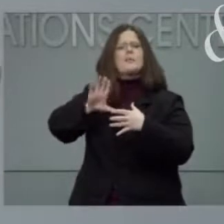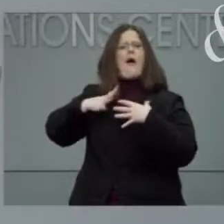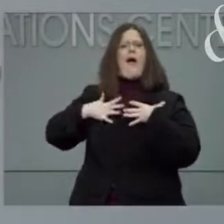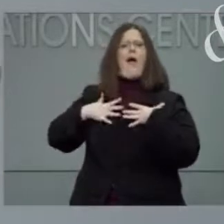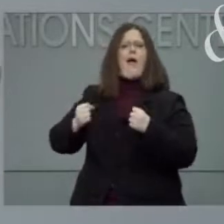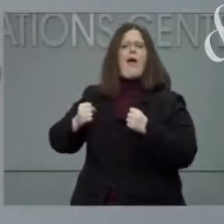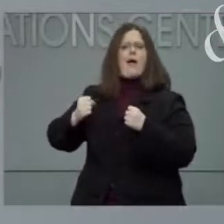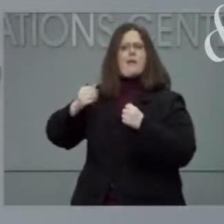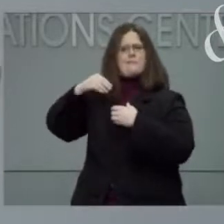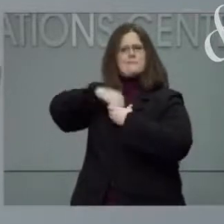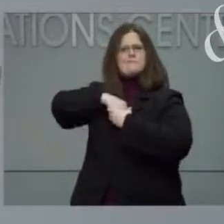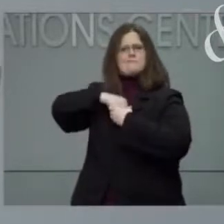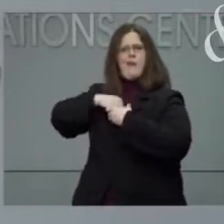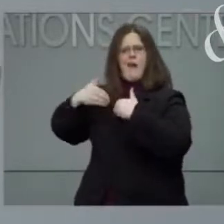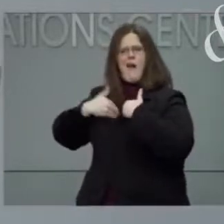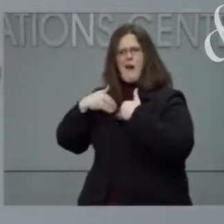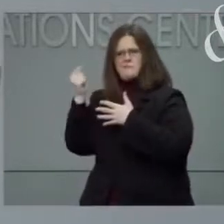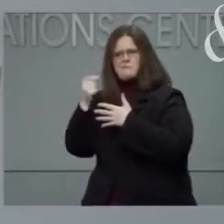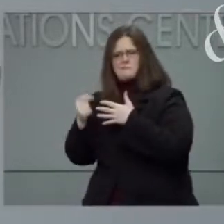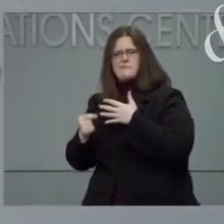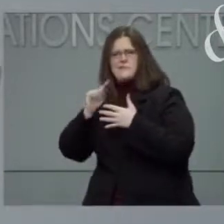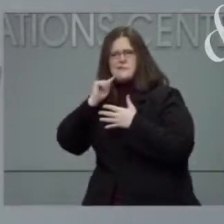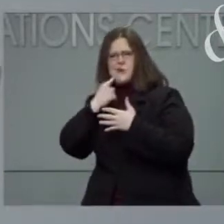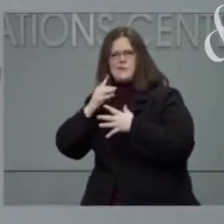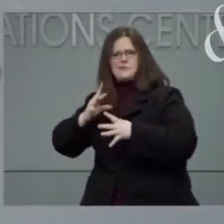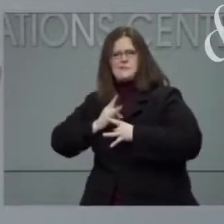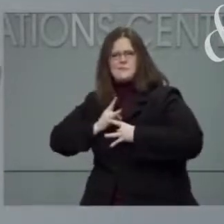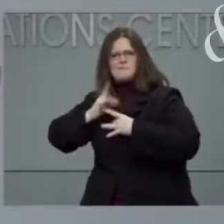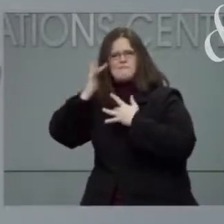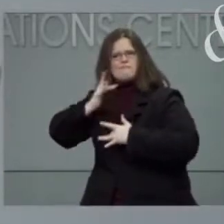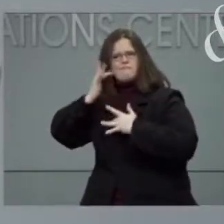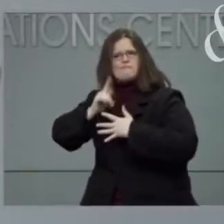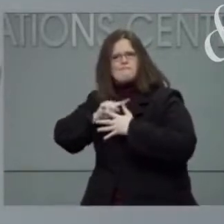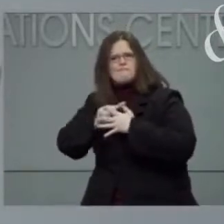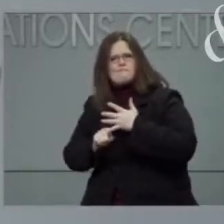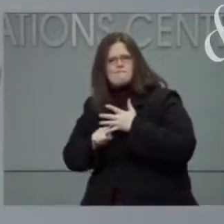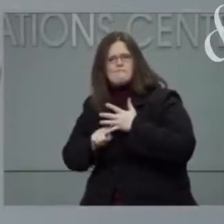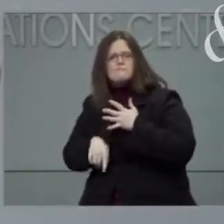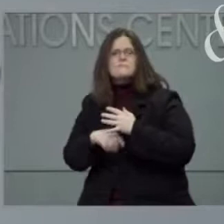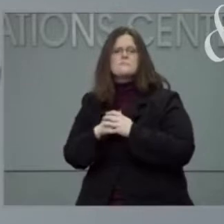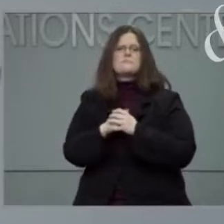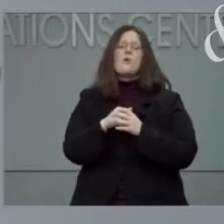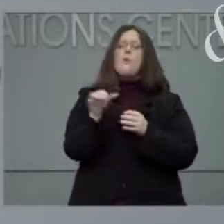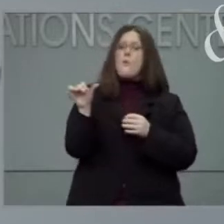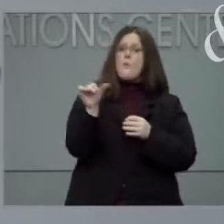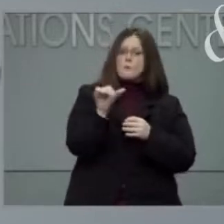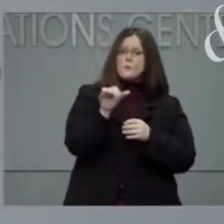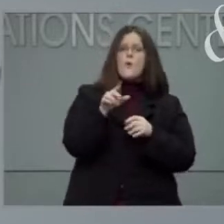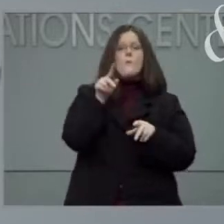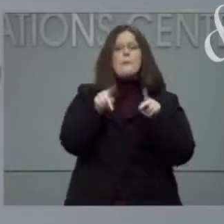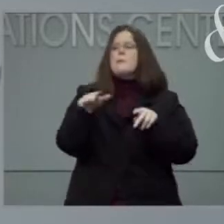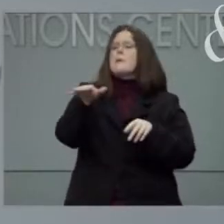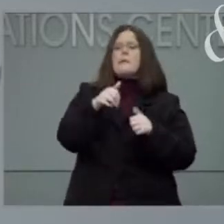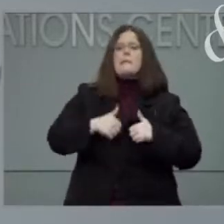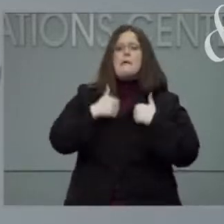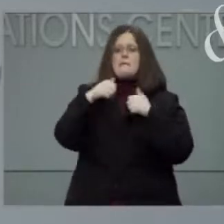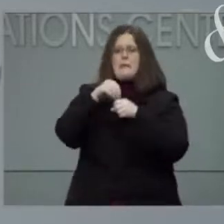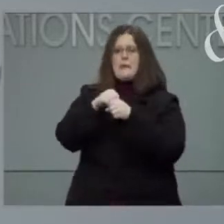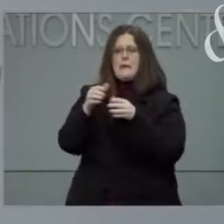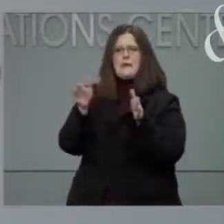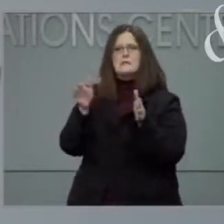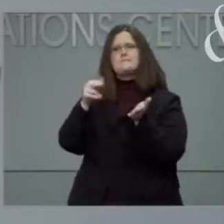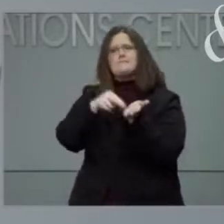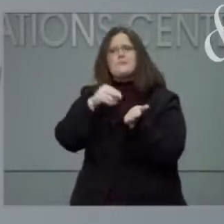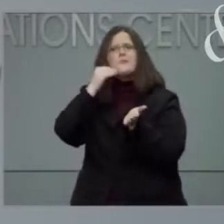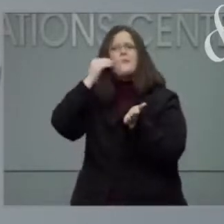higher risk for serious illness, as well as those living in certain congregate settings who have not yet been vaccinated. We've also